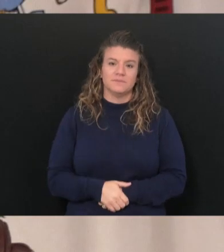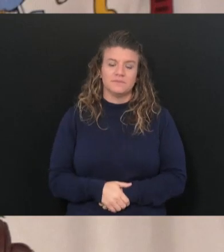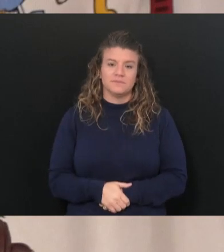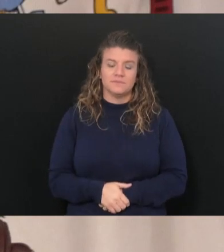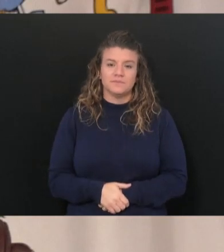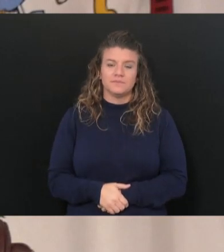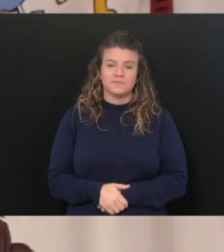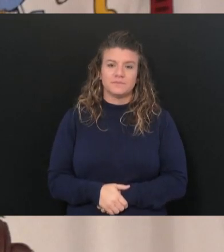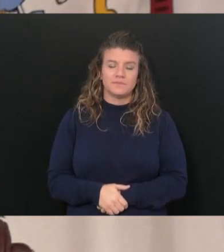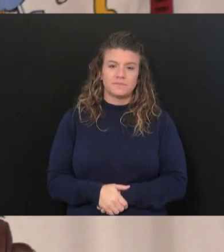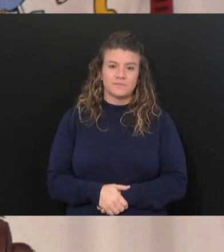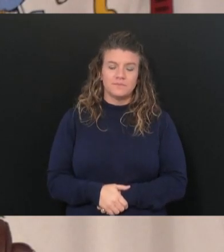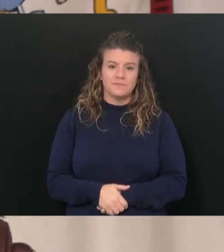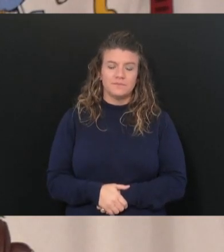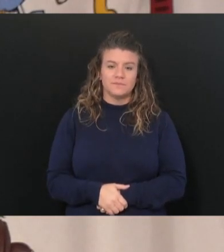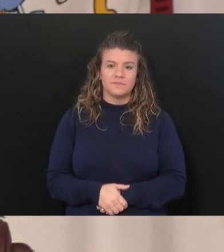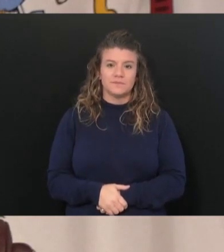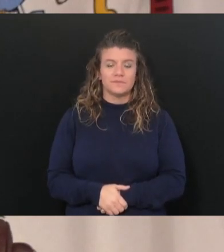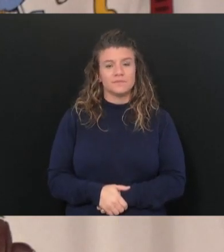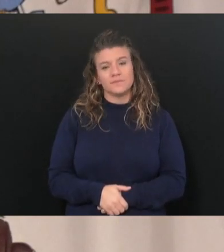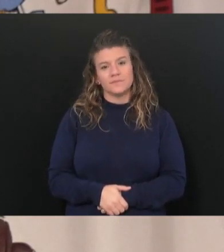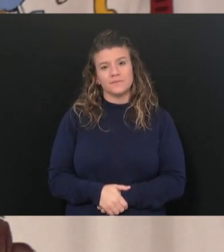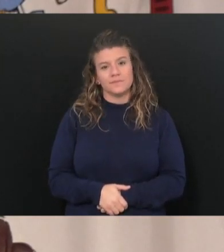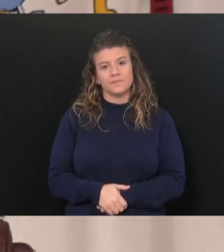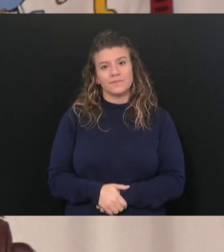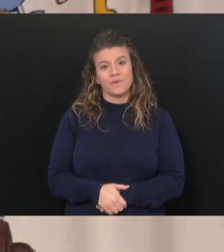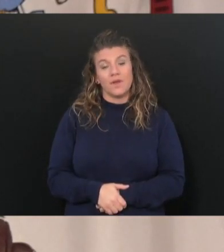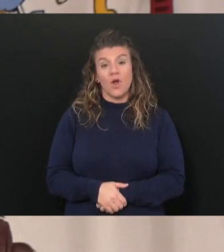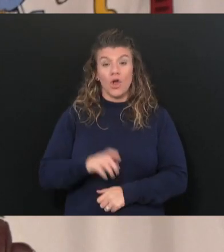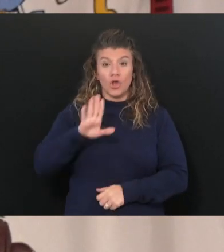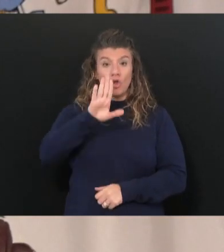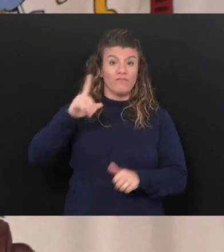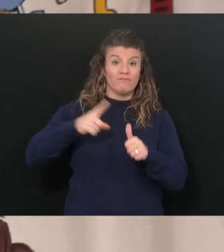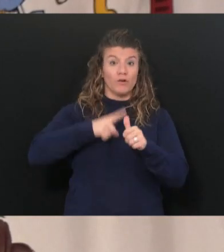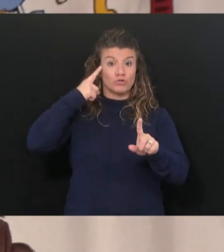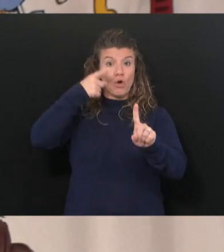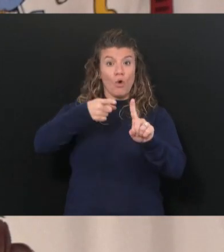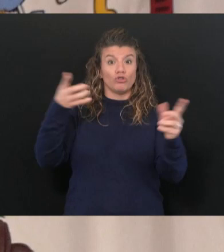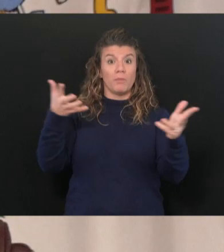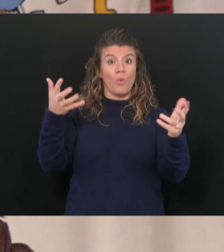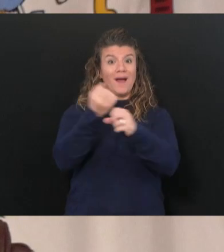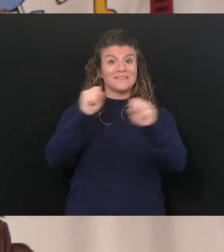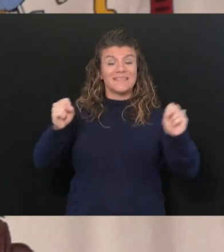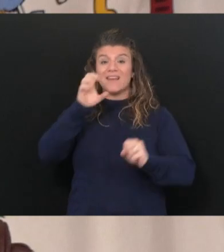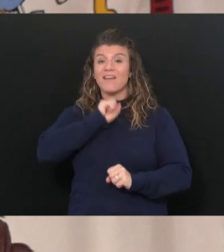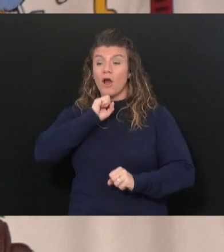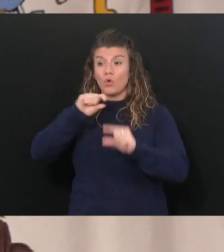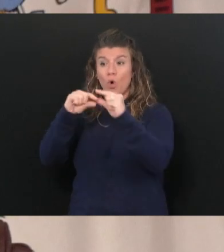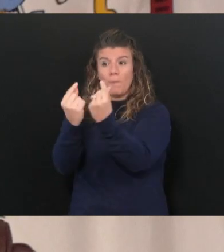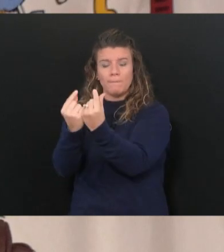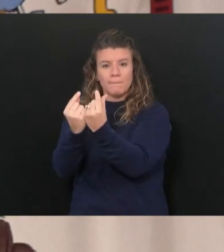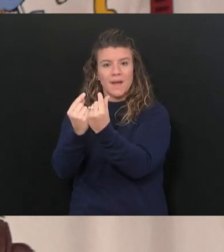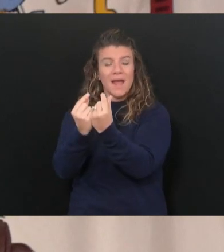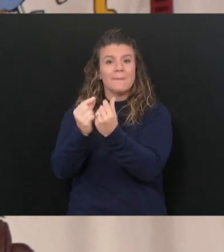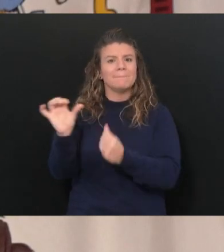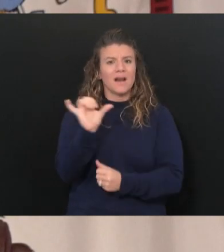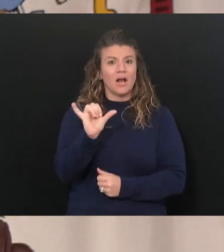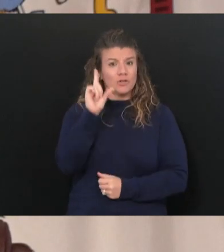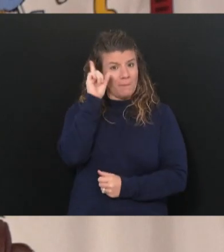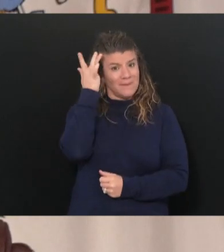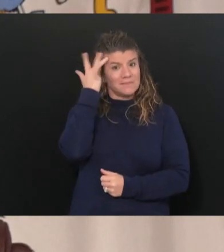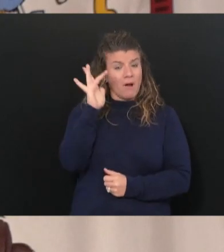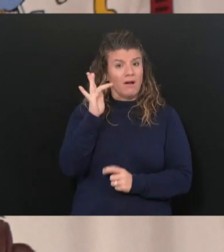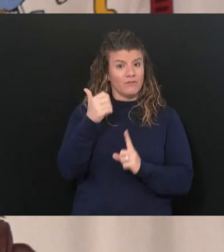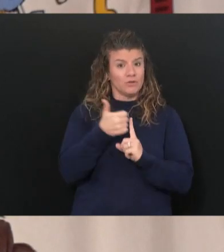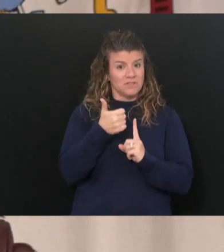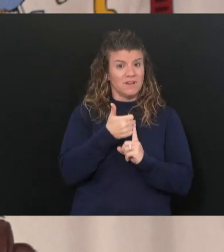in protecting, first and foremost, the elderly, but you've got to be smart, West Virginia, and I know you will be.